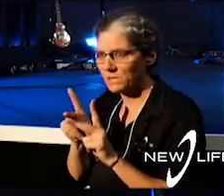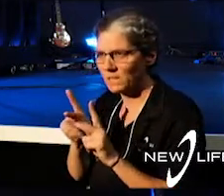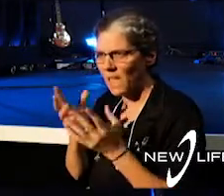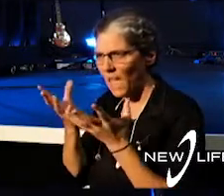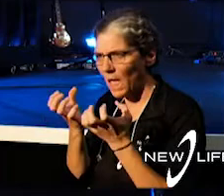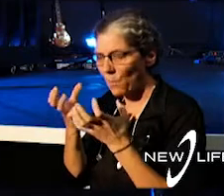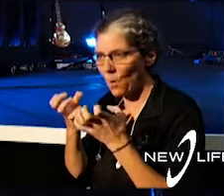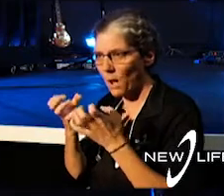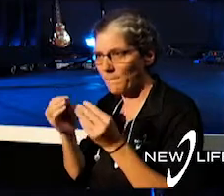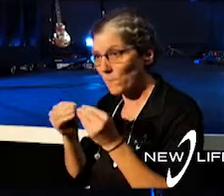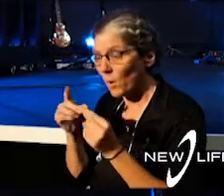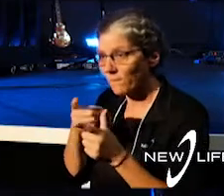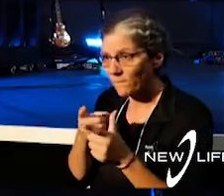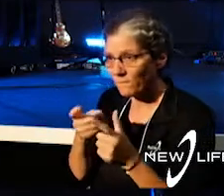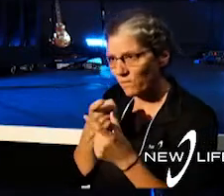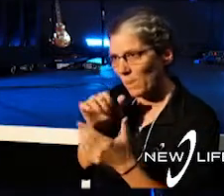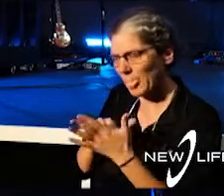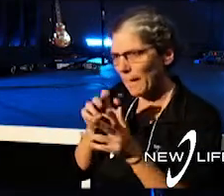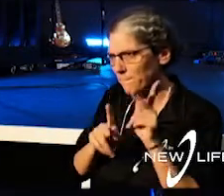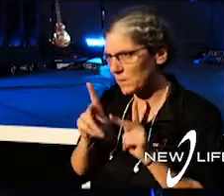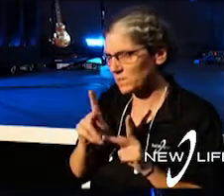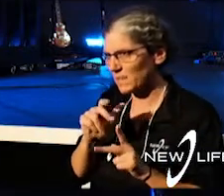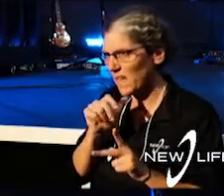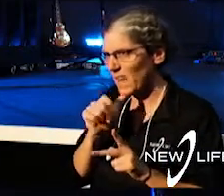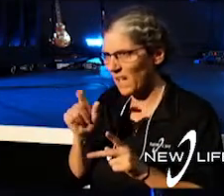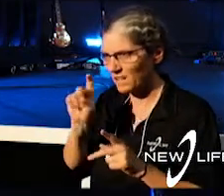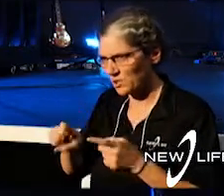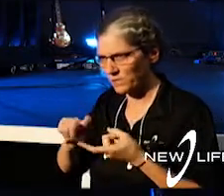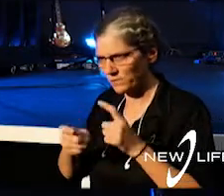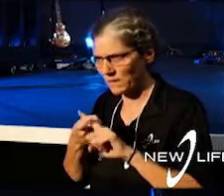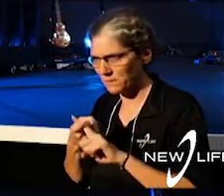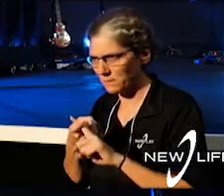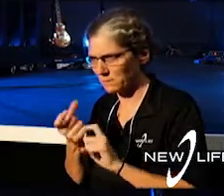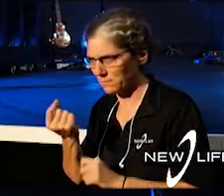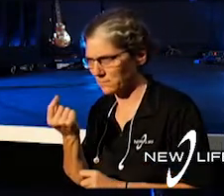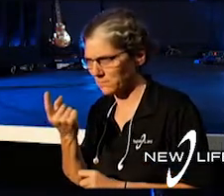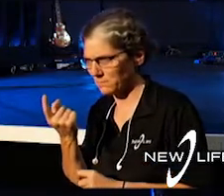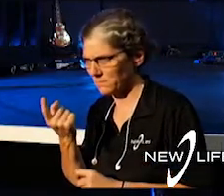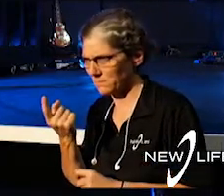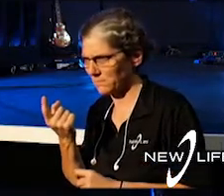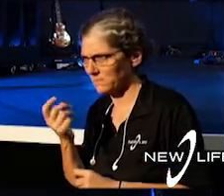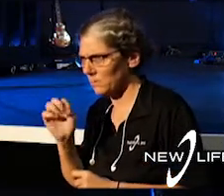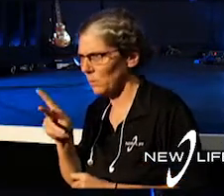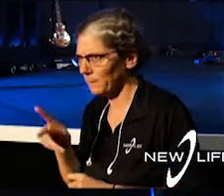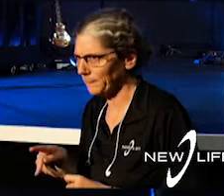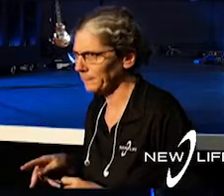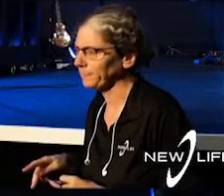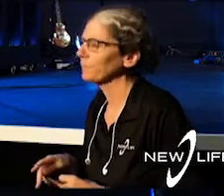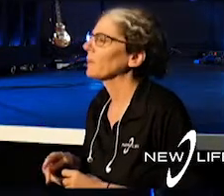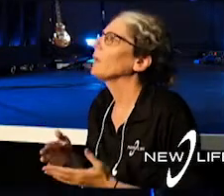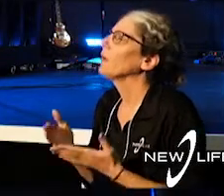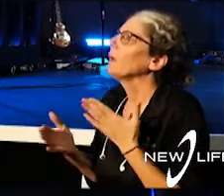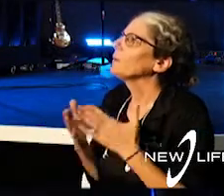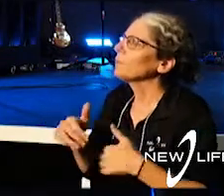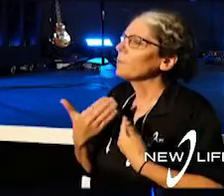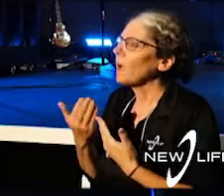comes to conflict, so often our struggle isn't with other people. Deep down, it's with God.